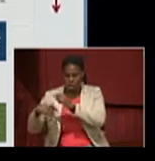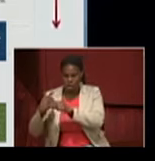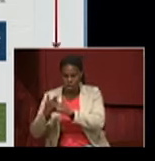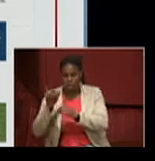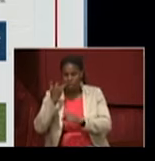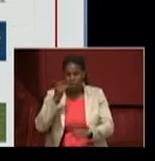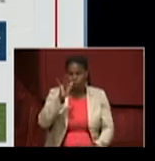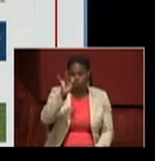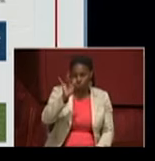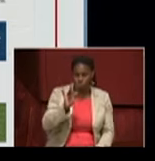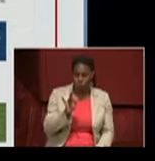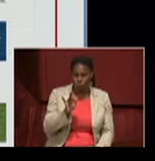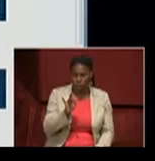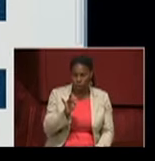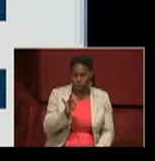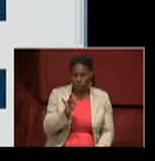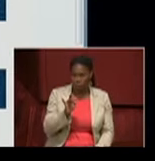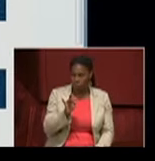down,